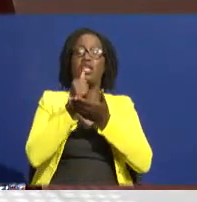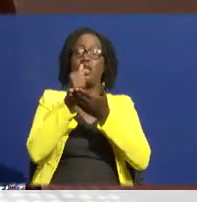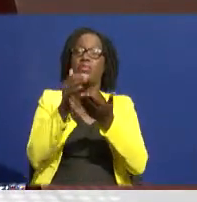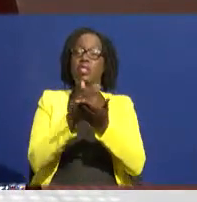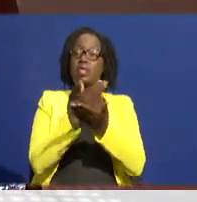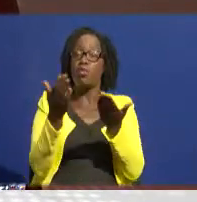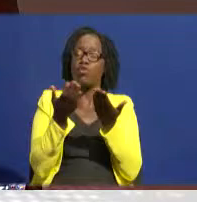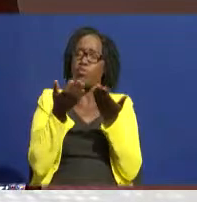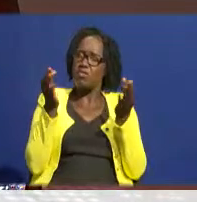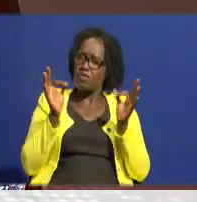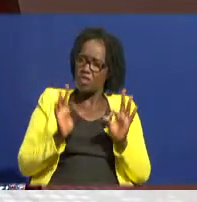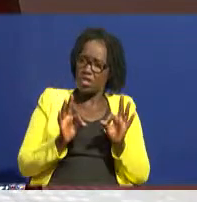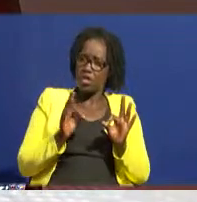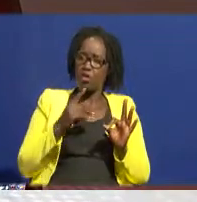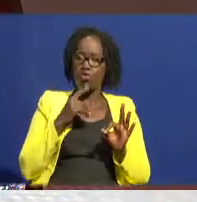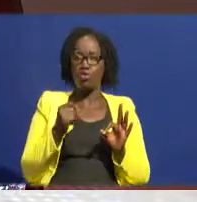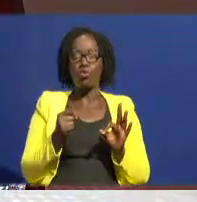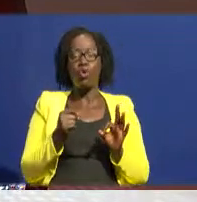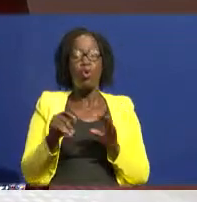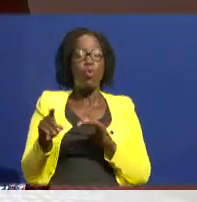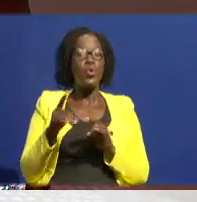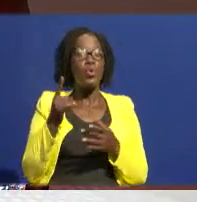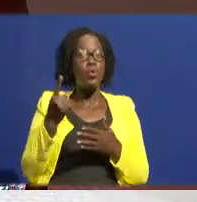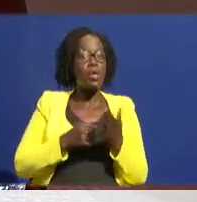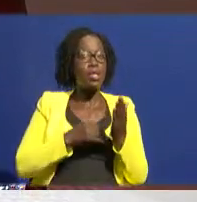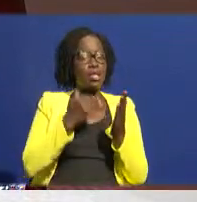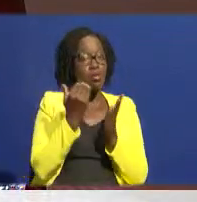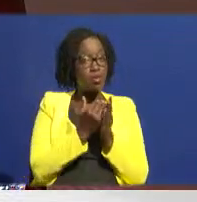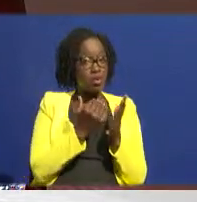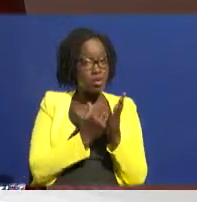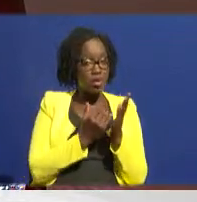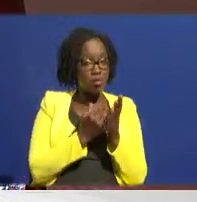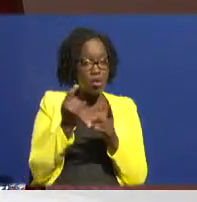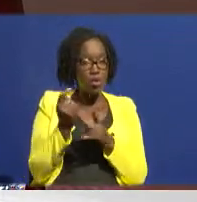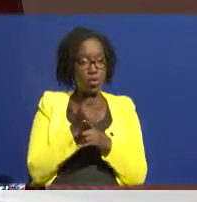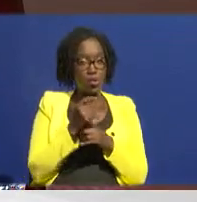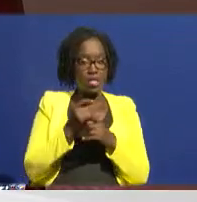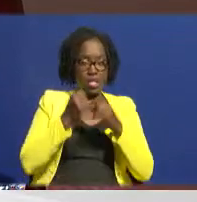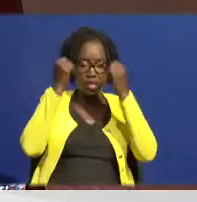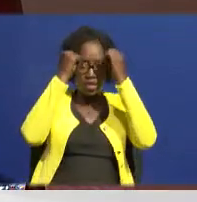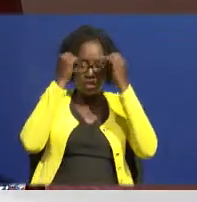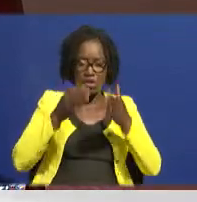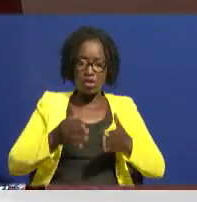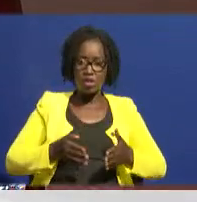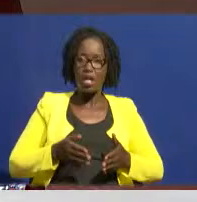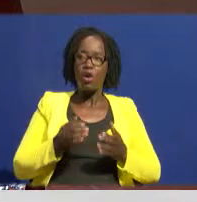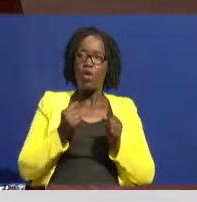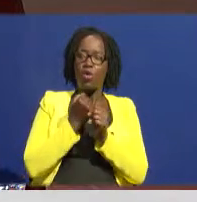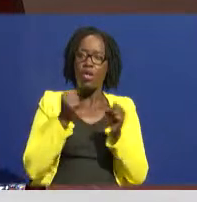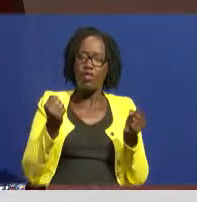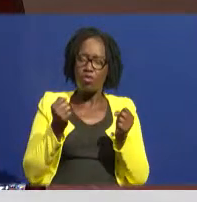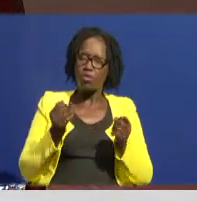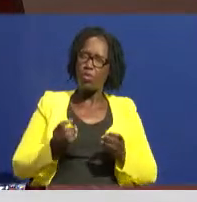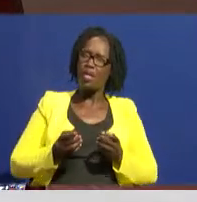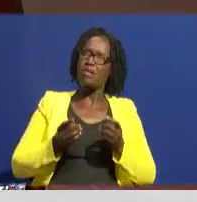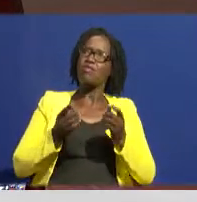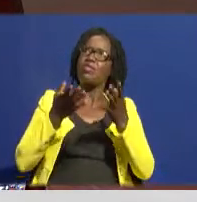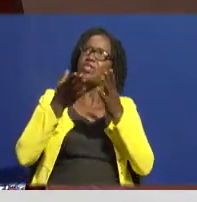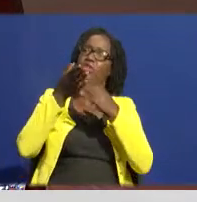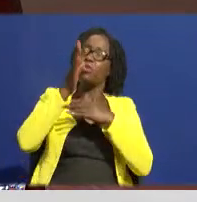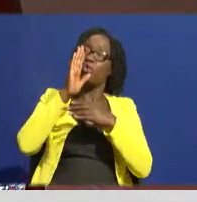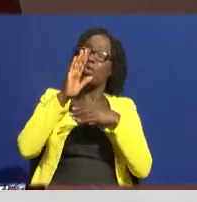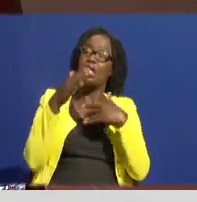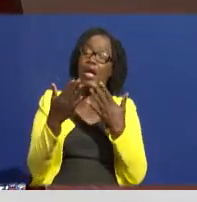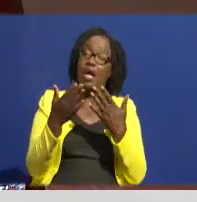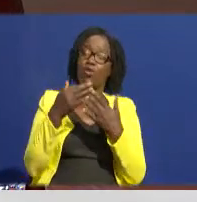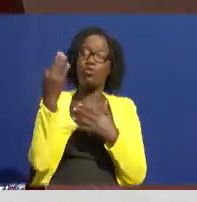out of it. And so what we are doing is that this program, we are training the students who are born again, who are devoted to God, on how to reach out to